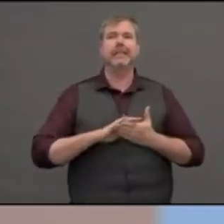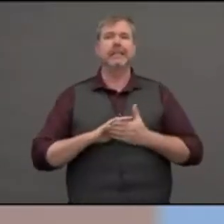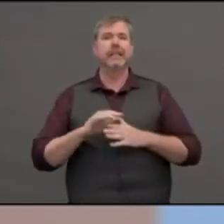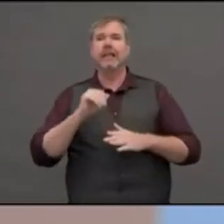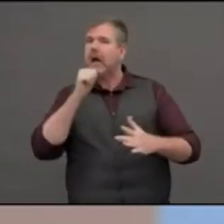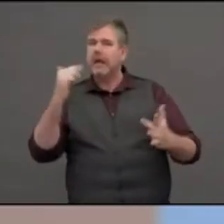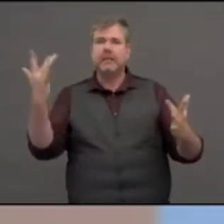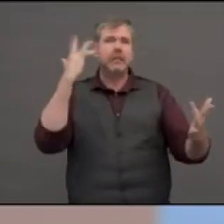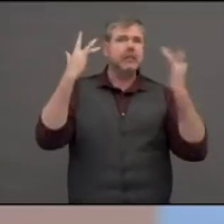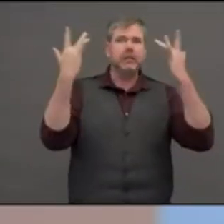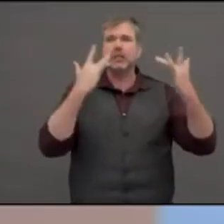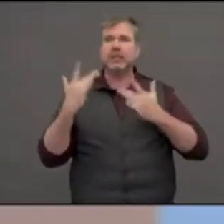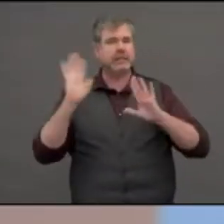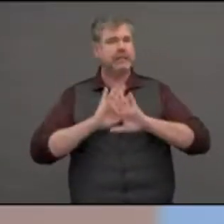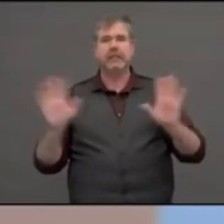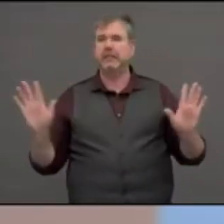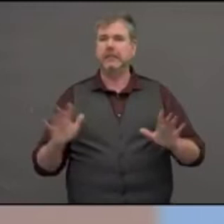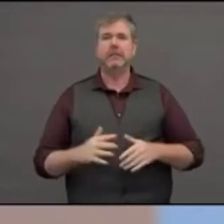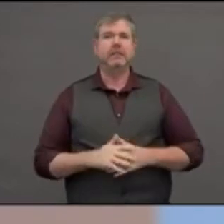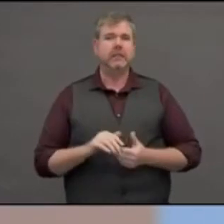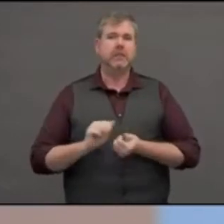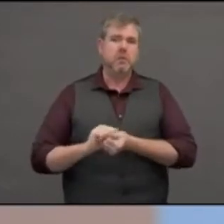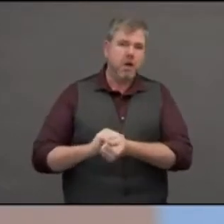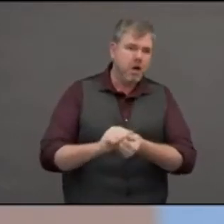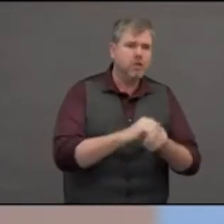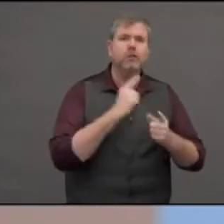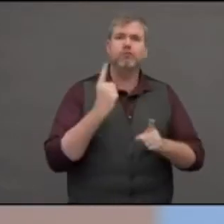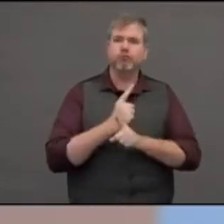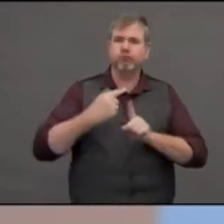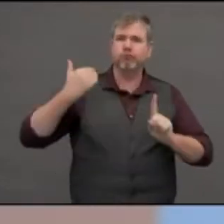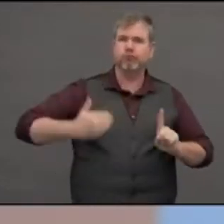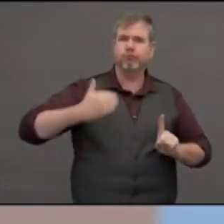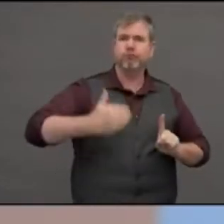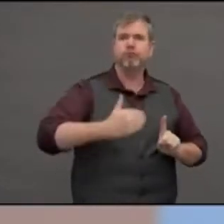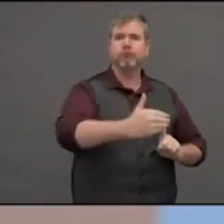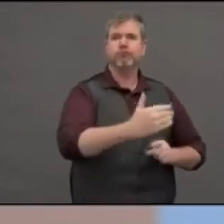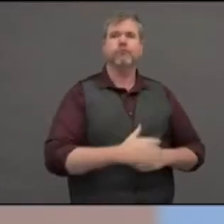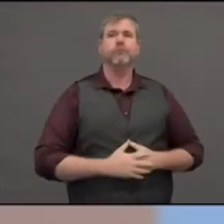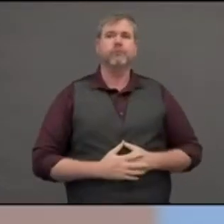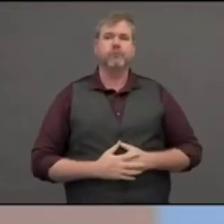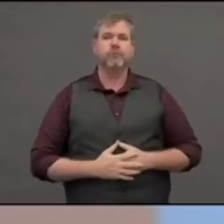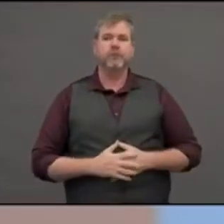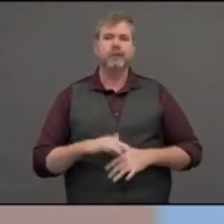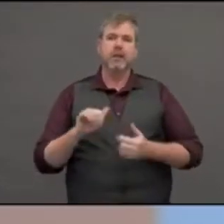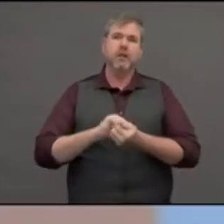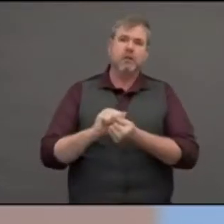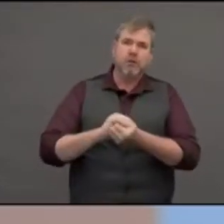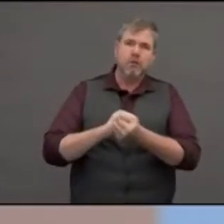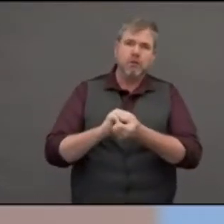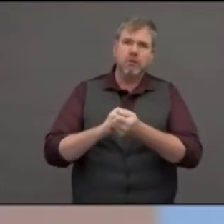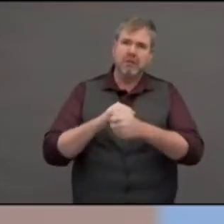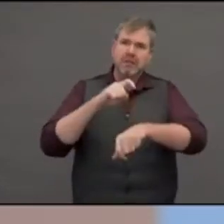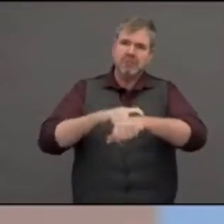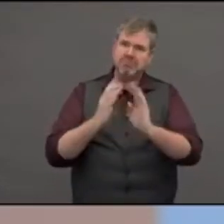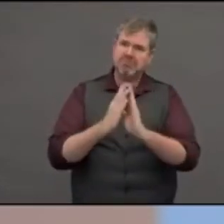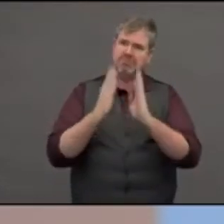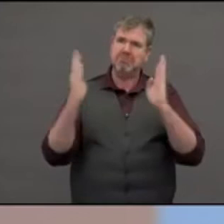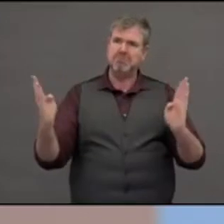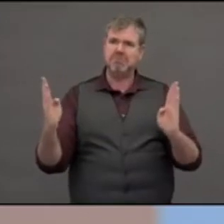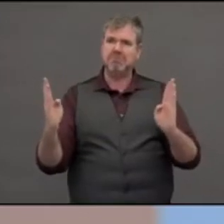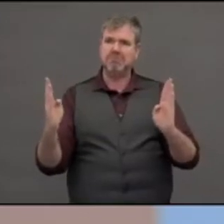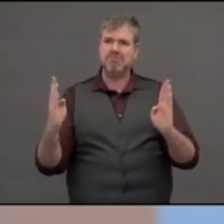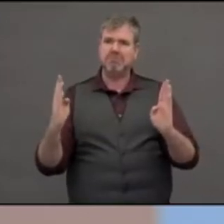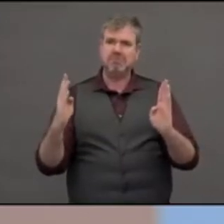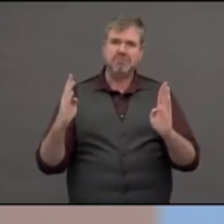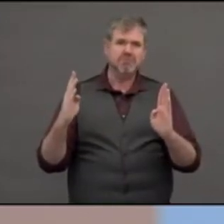touching your nose, you're washing your hands regularly, long enough to really could decrease any potential infection. The schools are